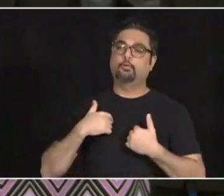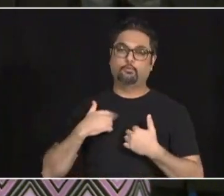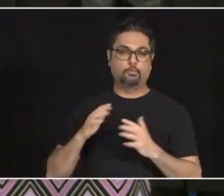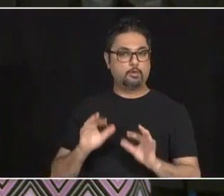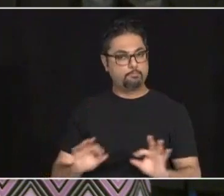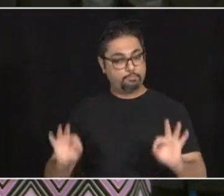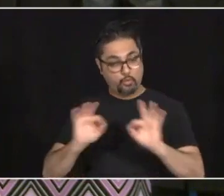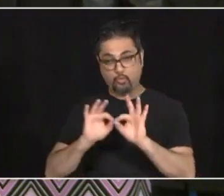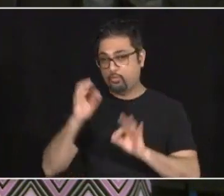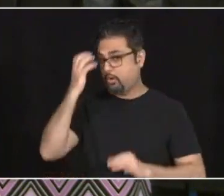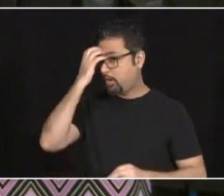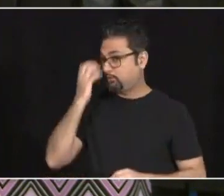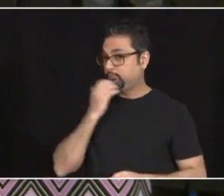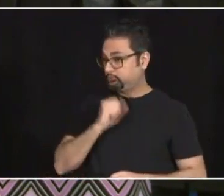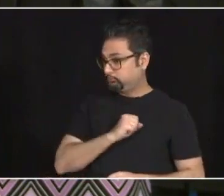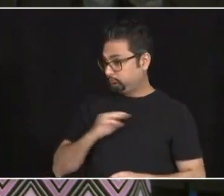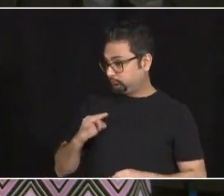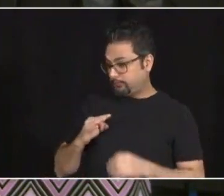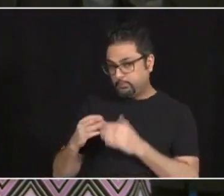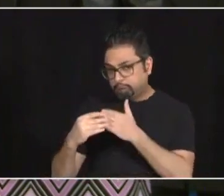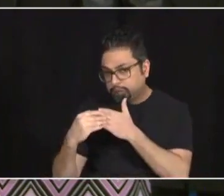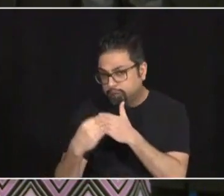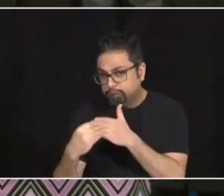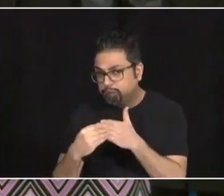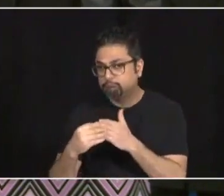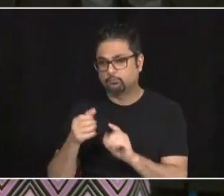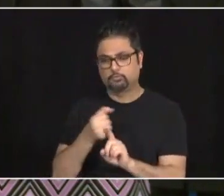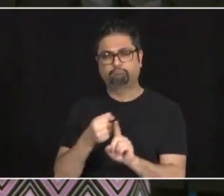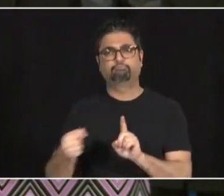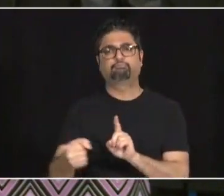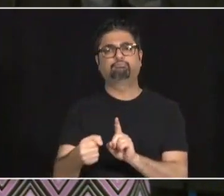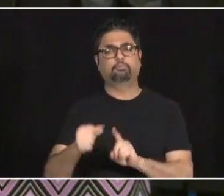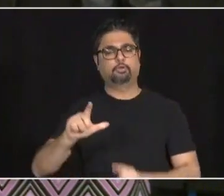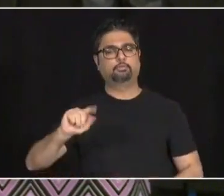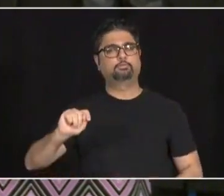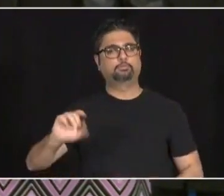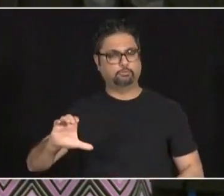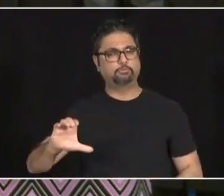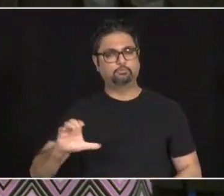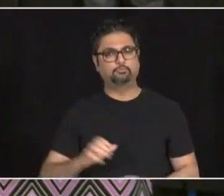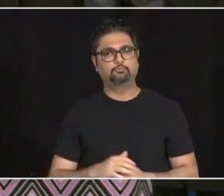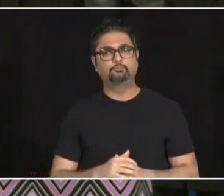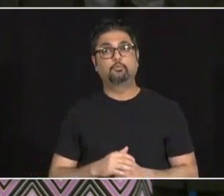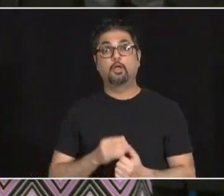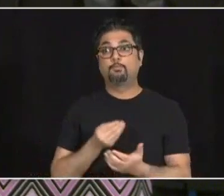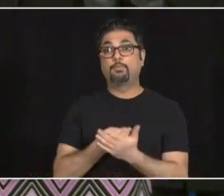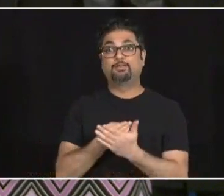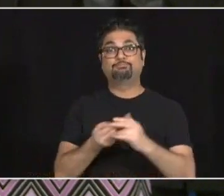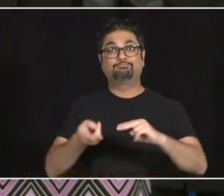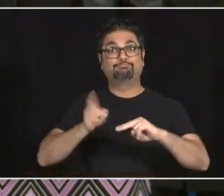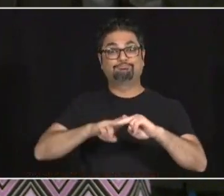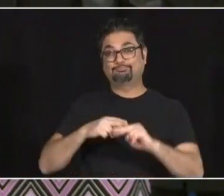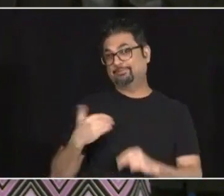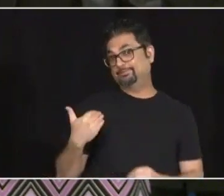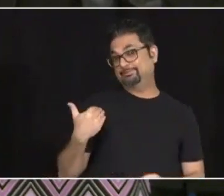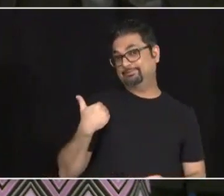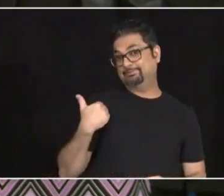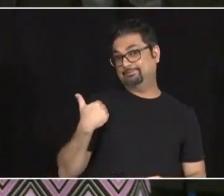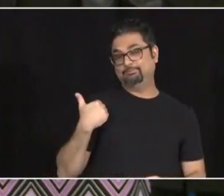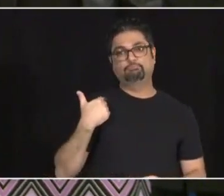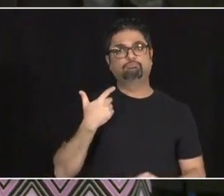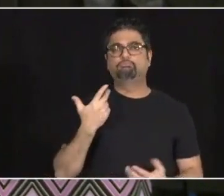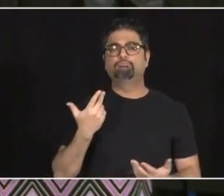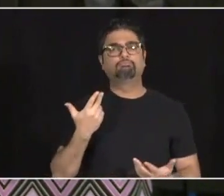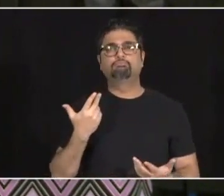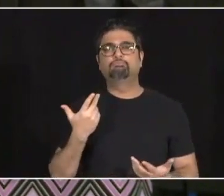in and support us at long-term care. As for the question why we didn't increase the pay earlier, I wish I could increase the pay right